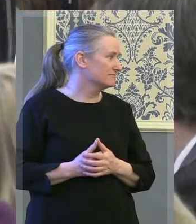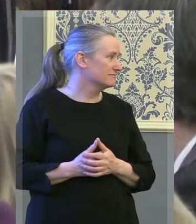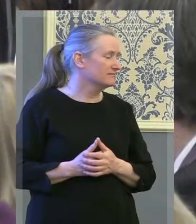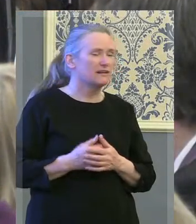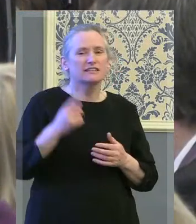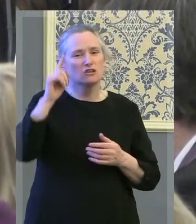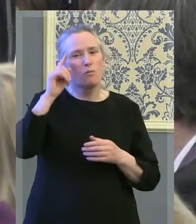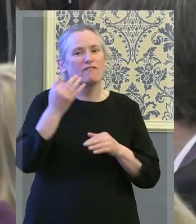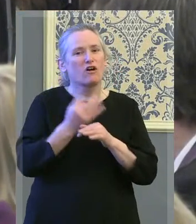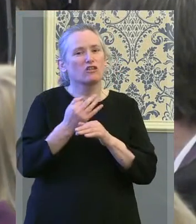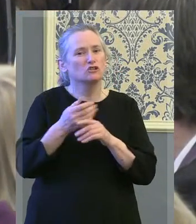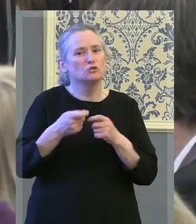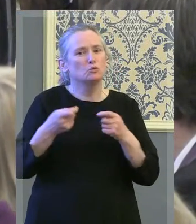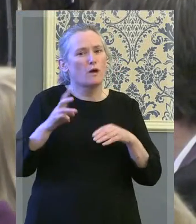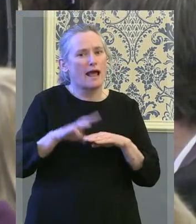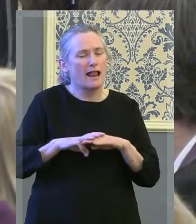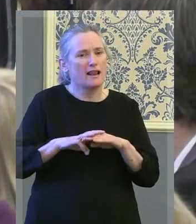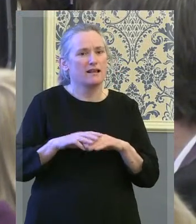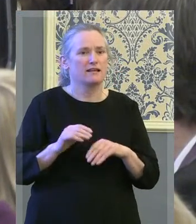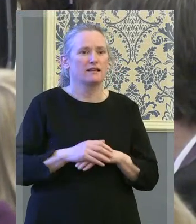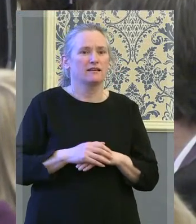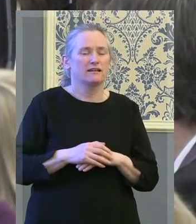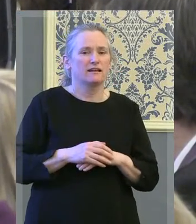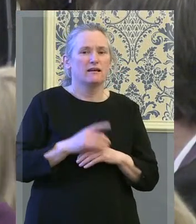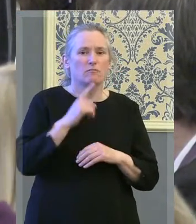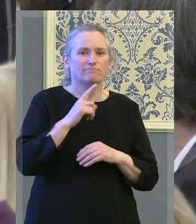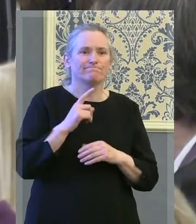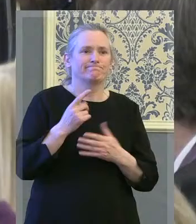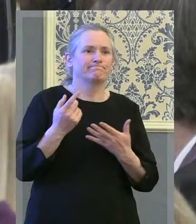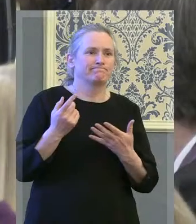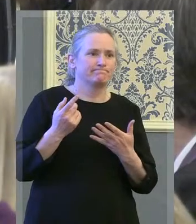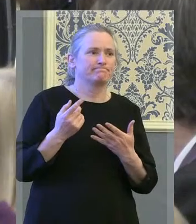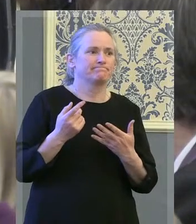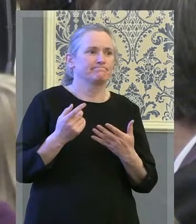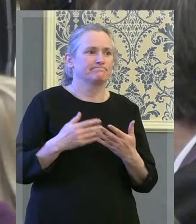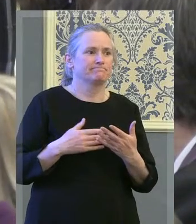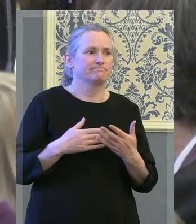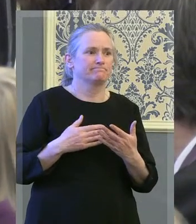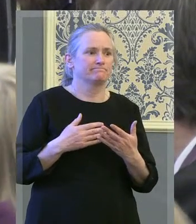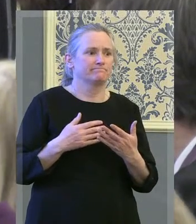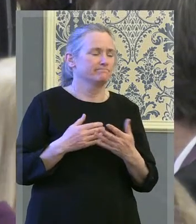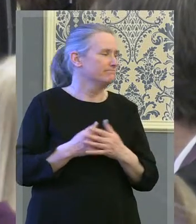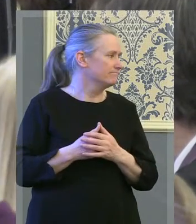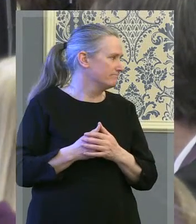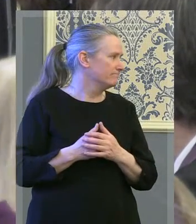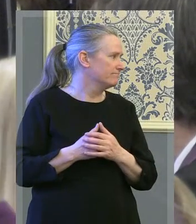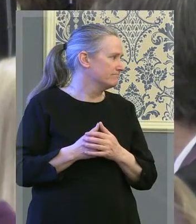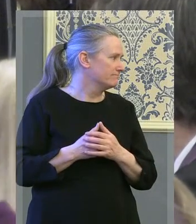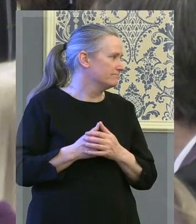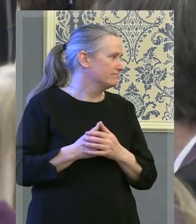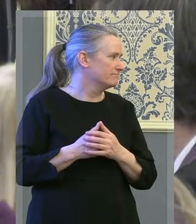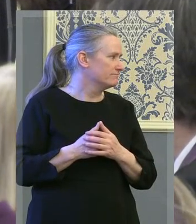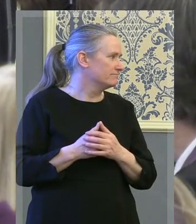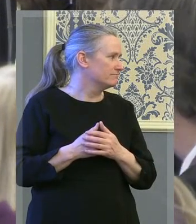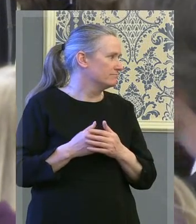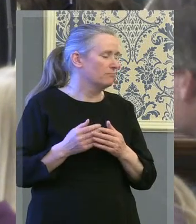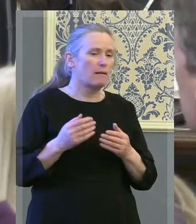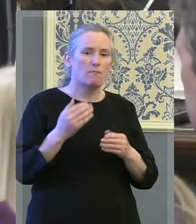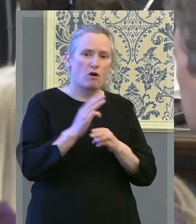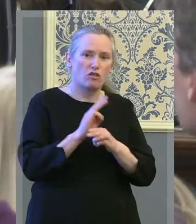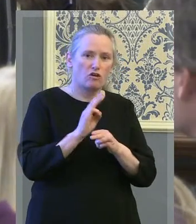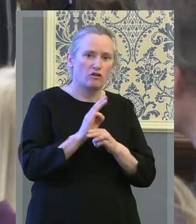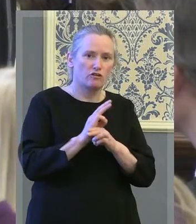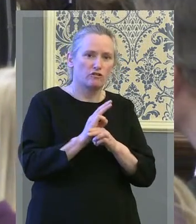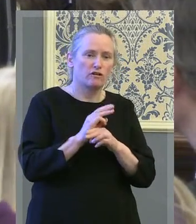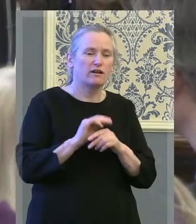too well, but I found it strange that for 15 years he worked at Clover Meats and then gave that up, or had to give it up, to move to England. My mother had a